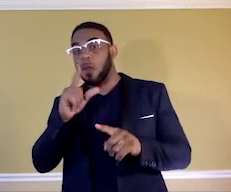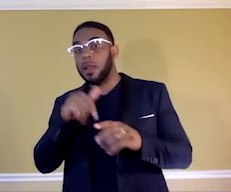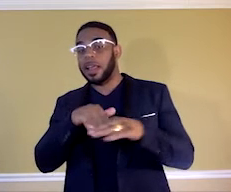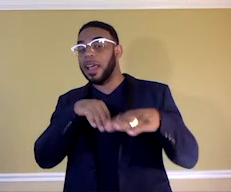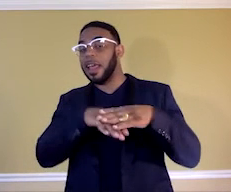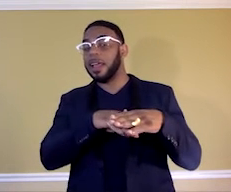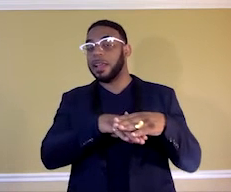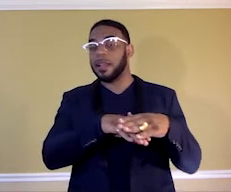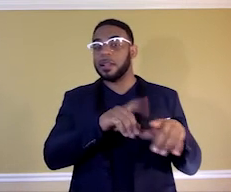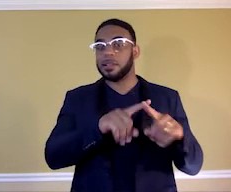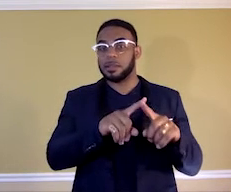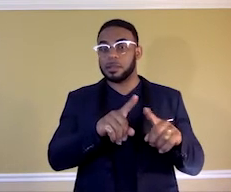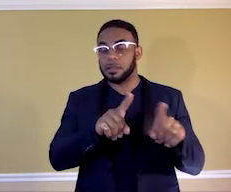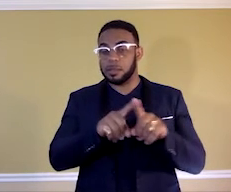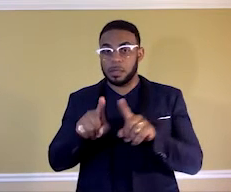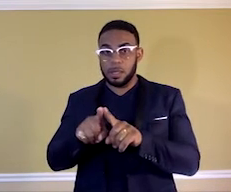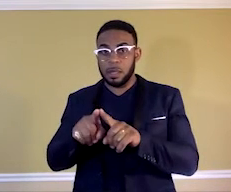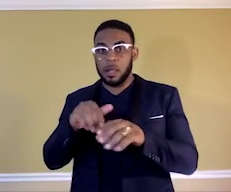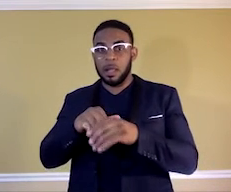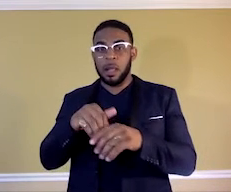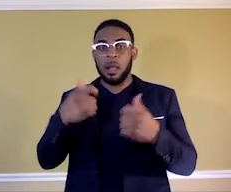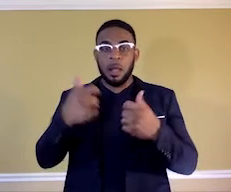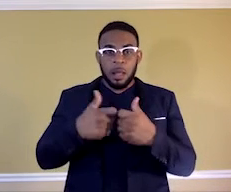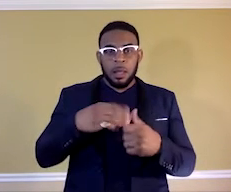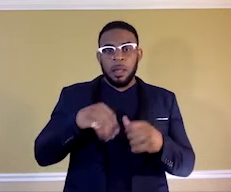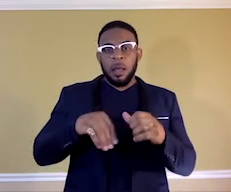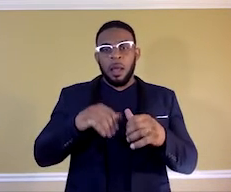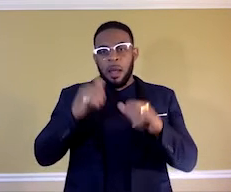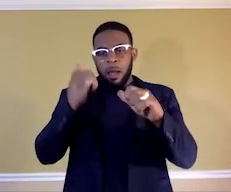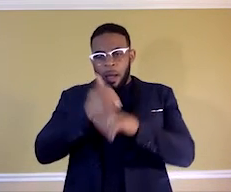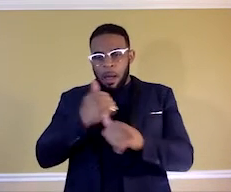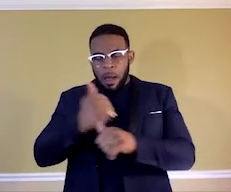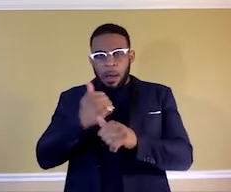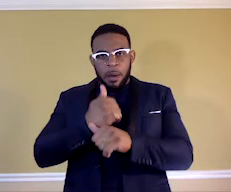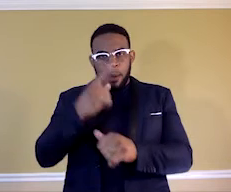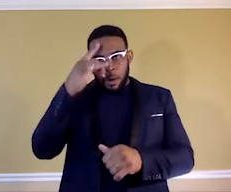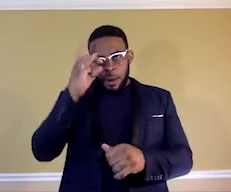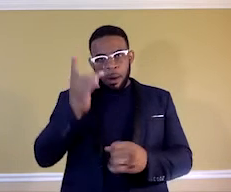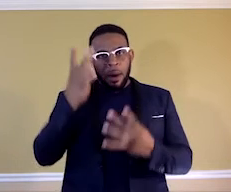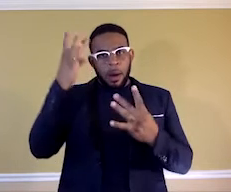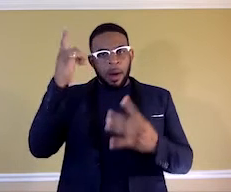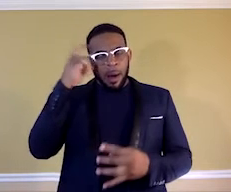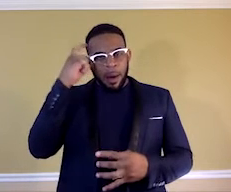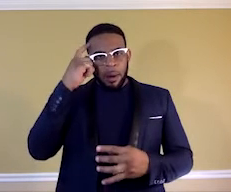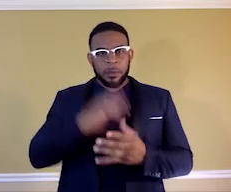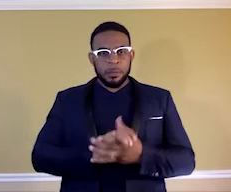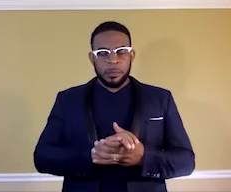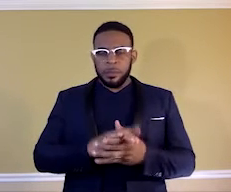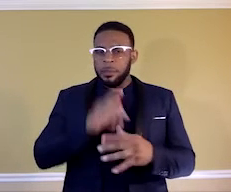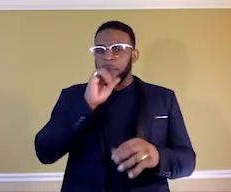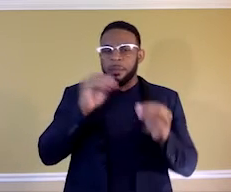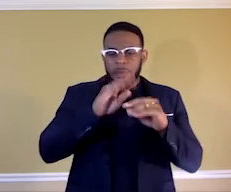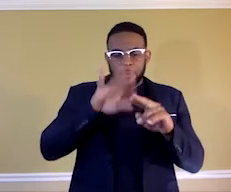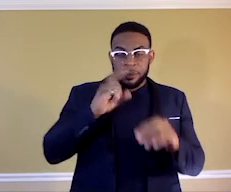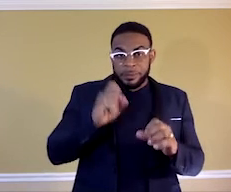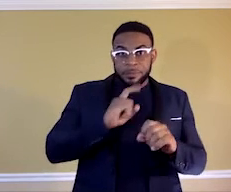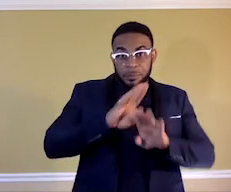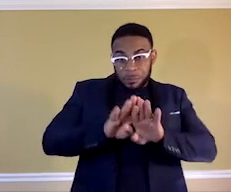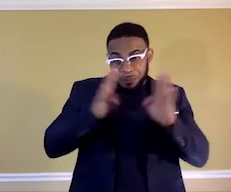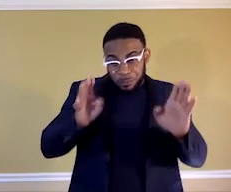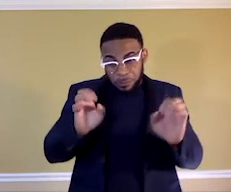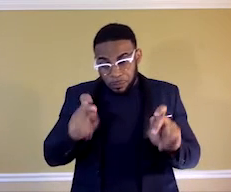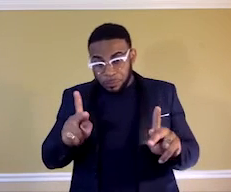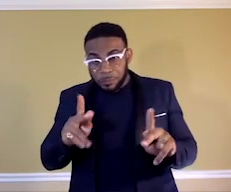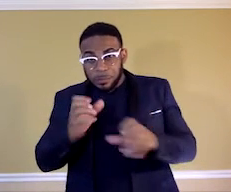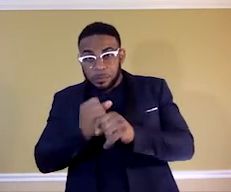in access, but also in digital and algorithmic literacy. It's more than just really opening a door and